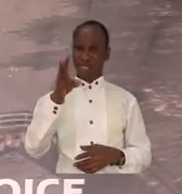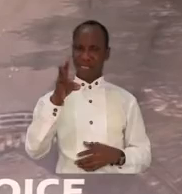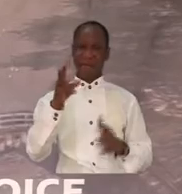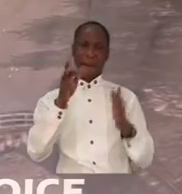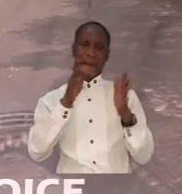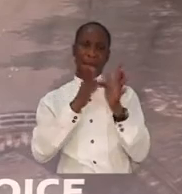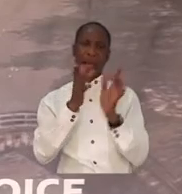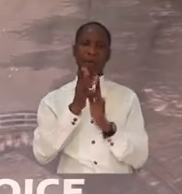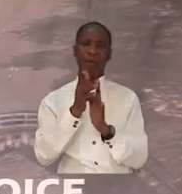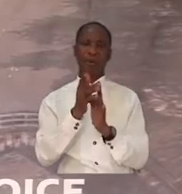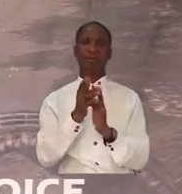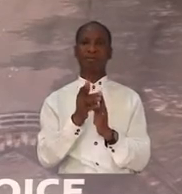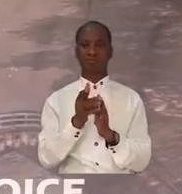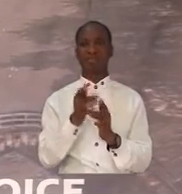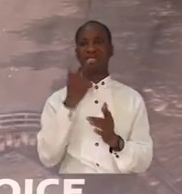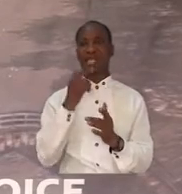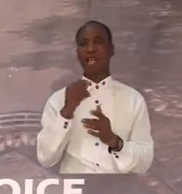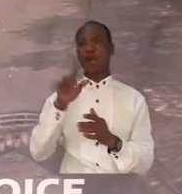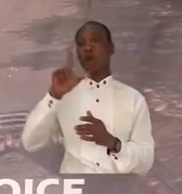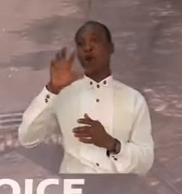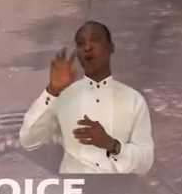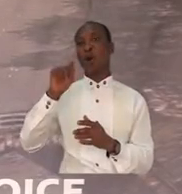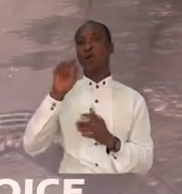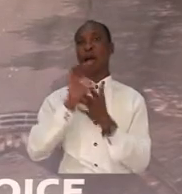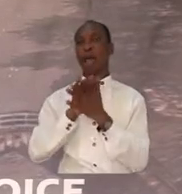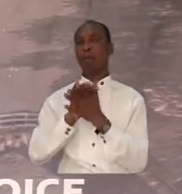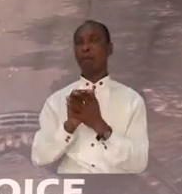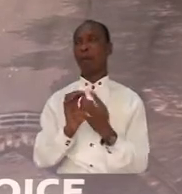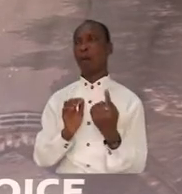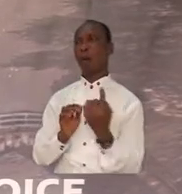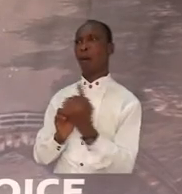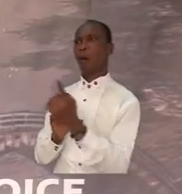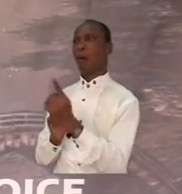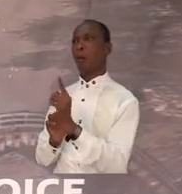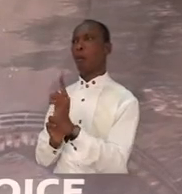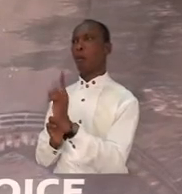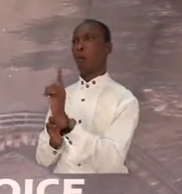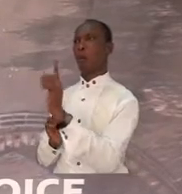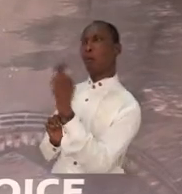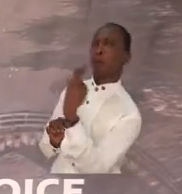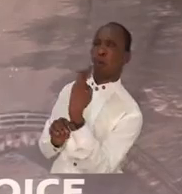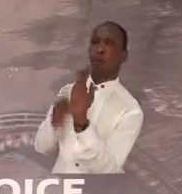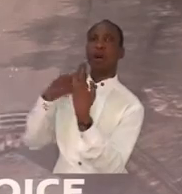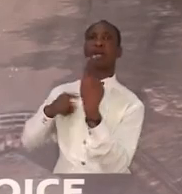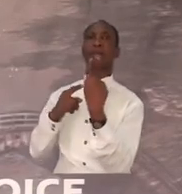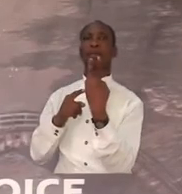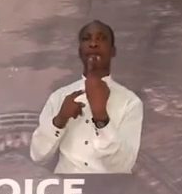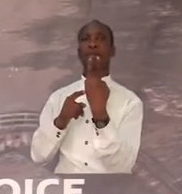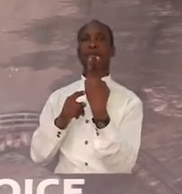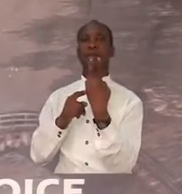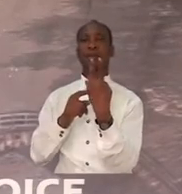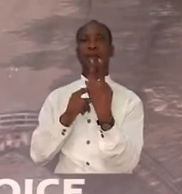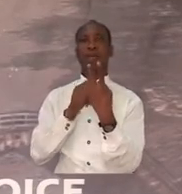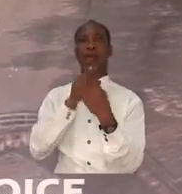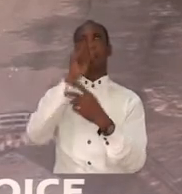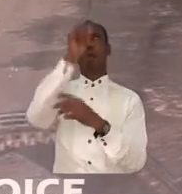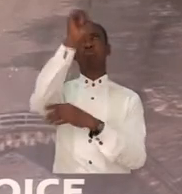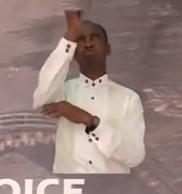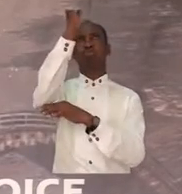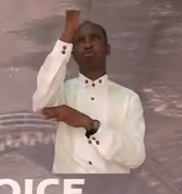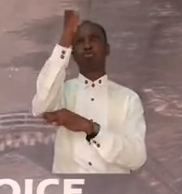his wife looked behind her, and she became a pillar of salt. O Munyan Cobby